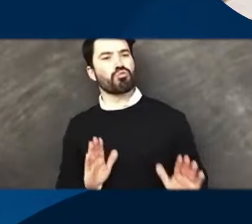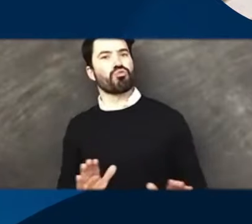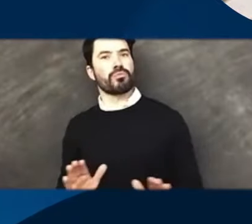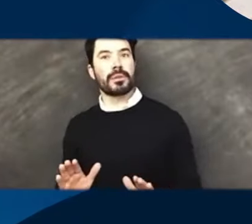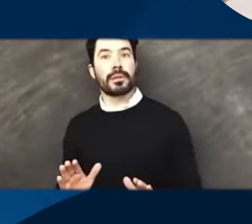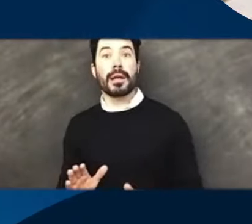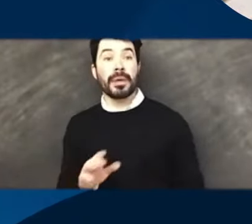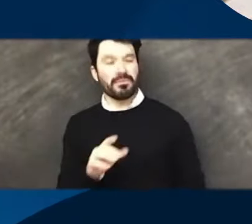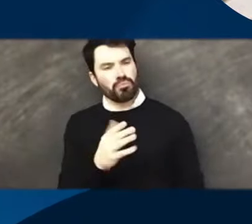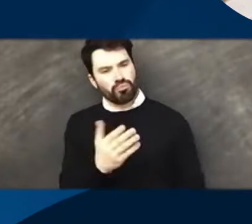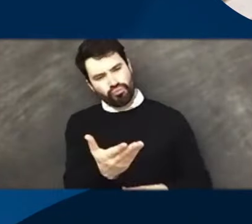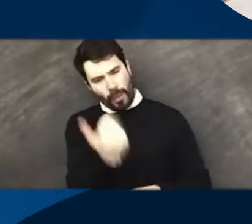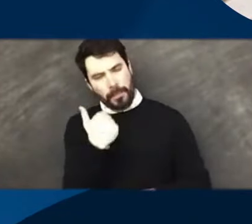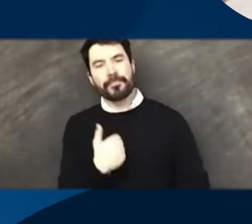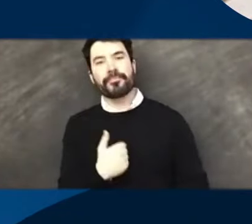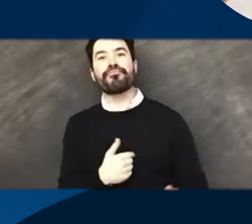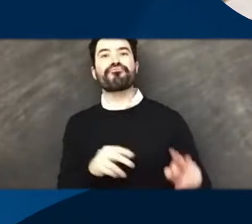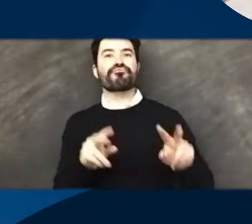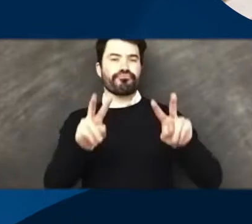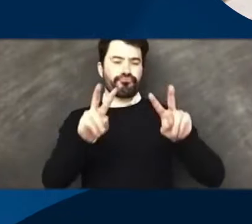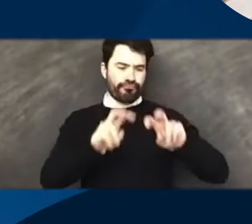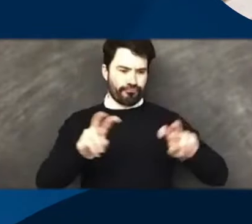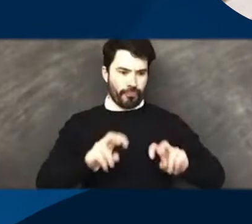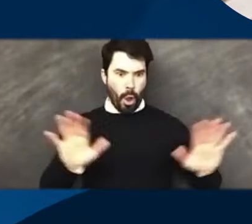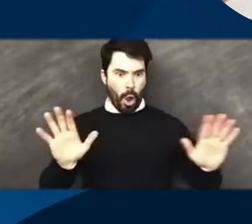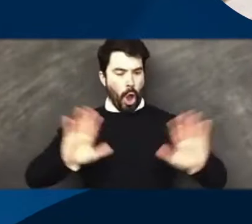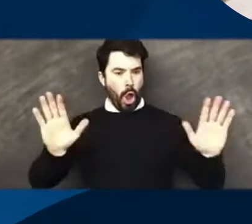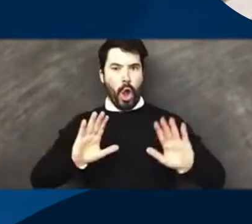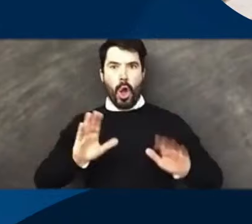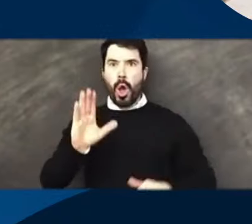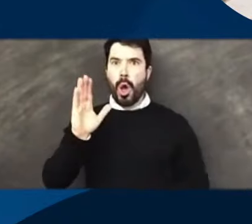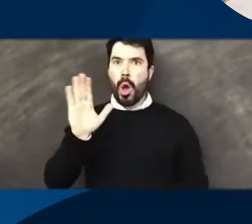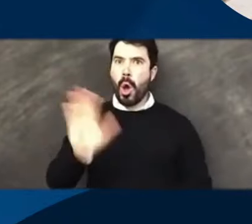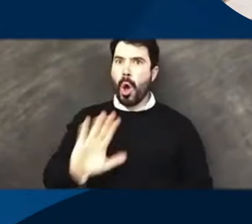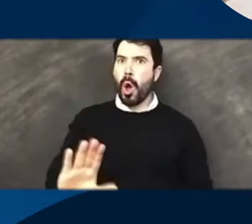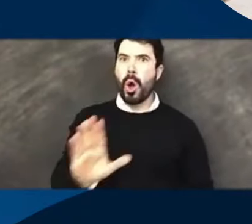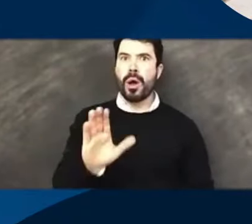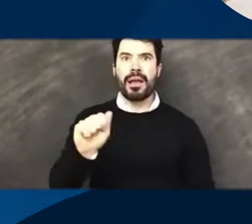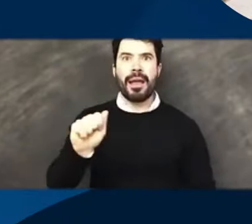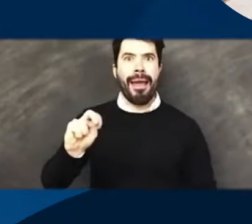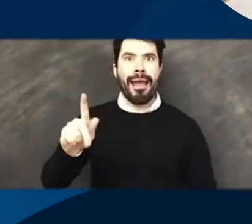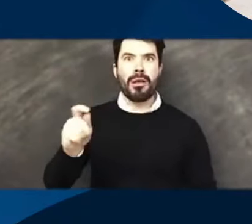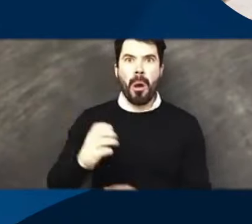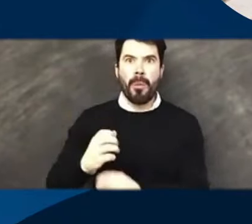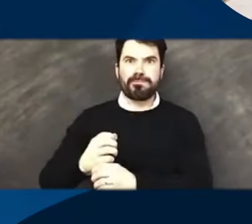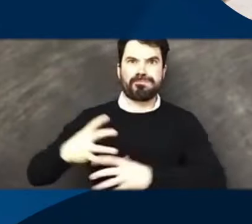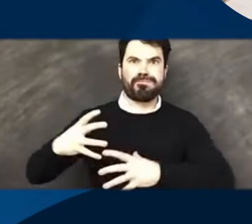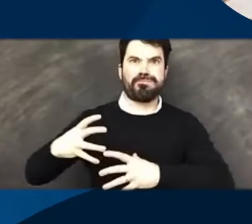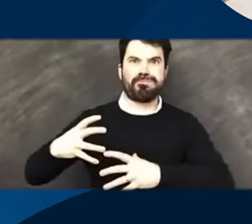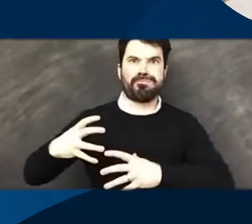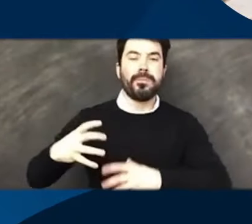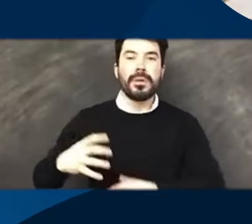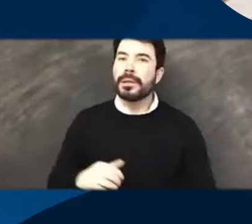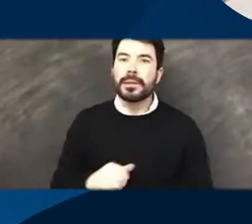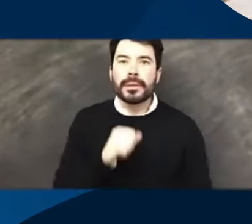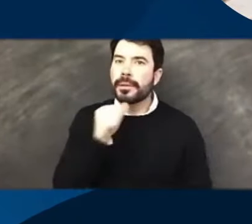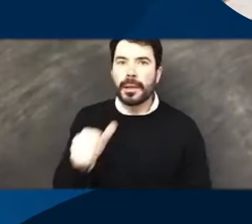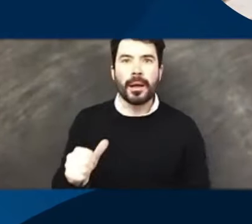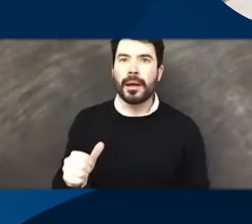that no, your ankles are the size of your thighs, that's not normal. That needs to be